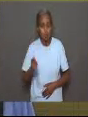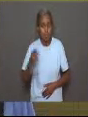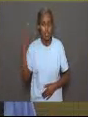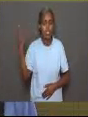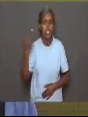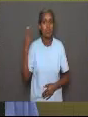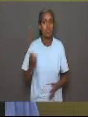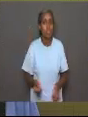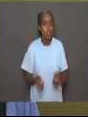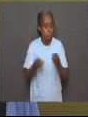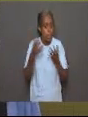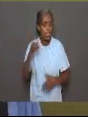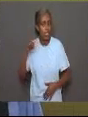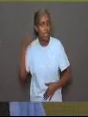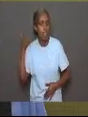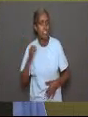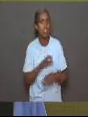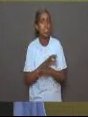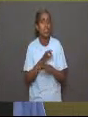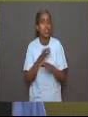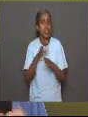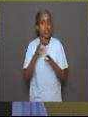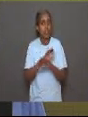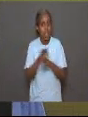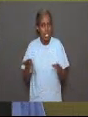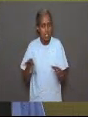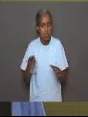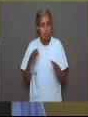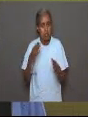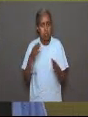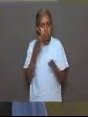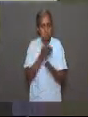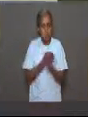in many other fields besides mathematics?